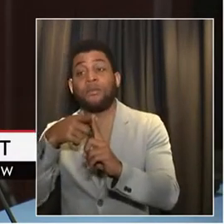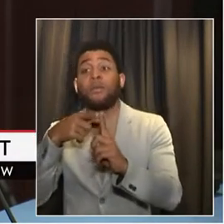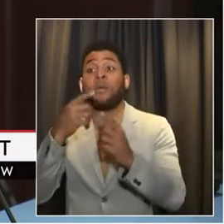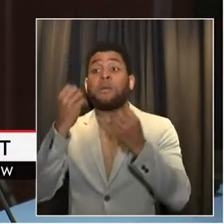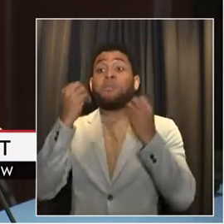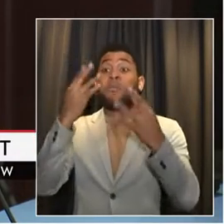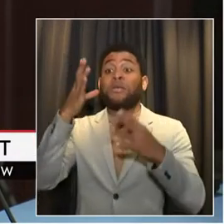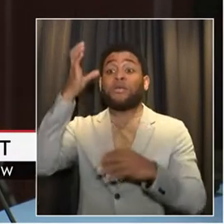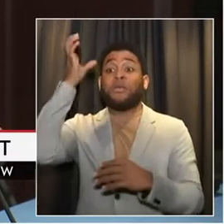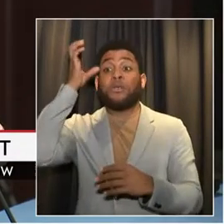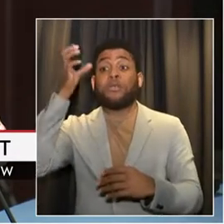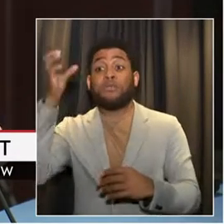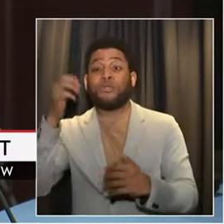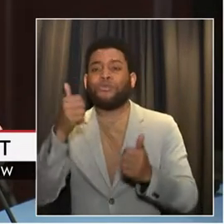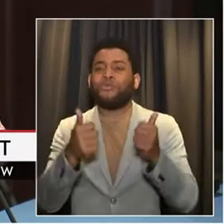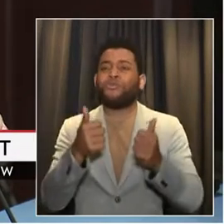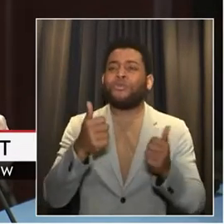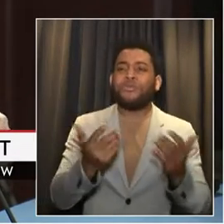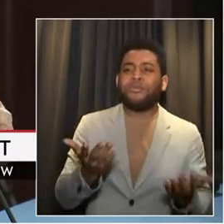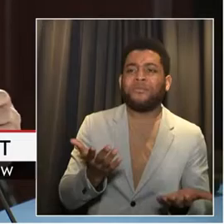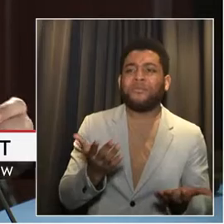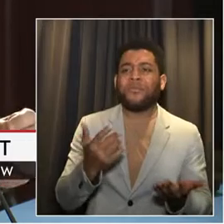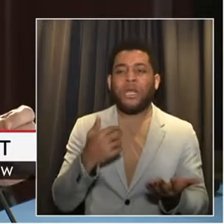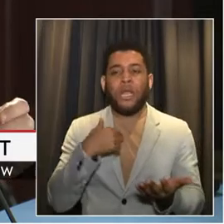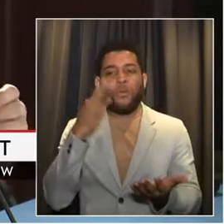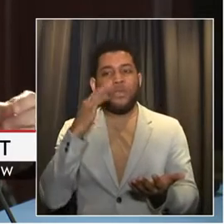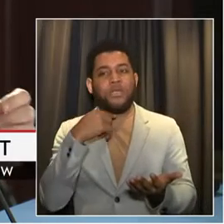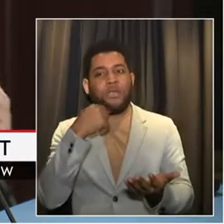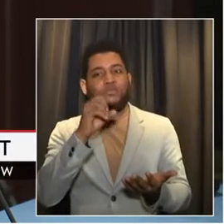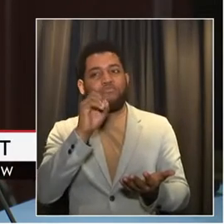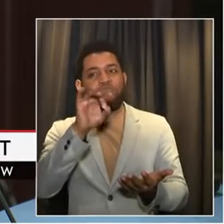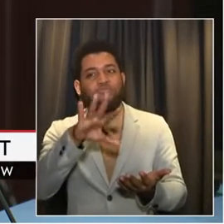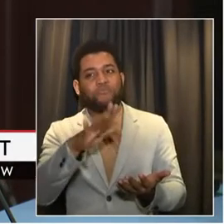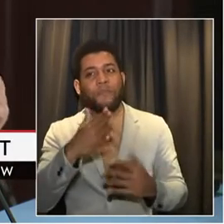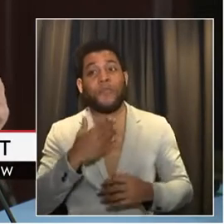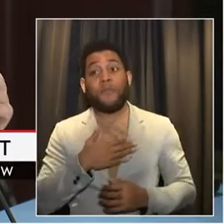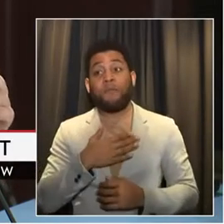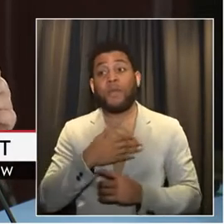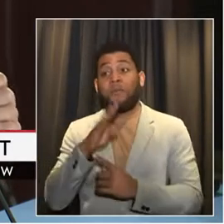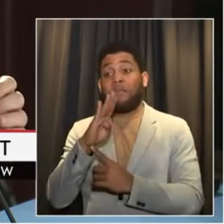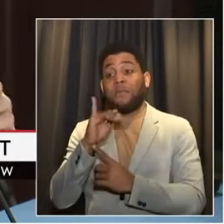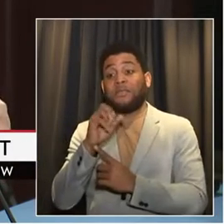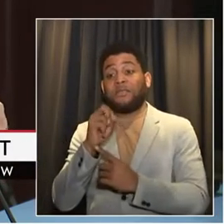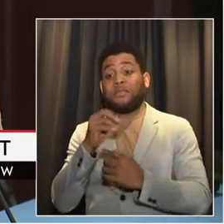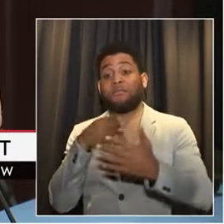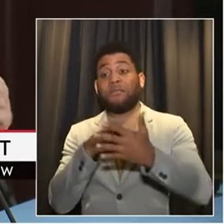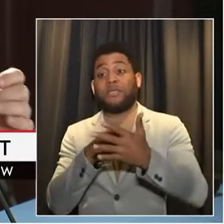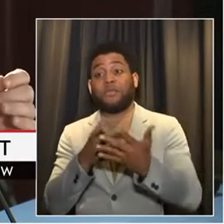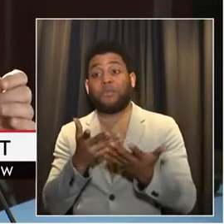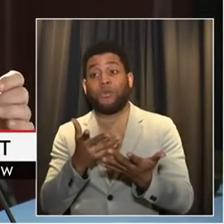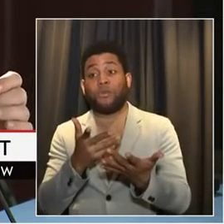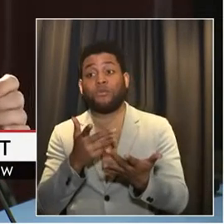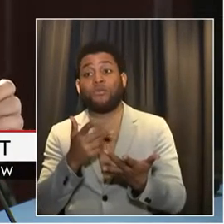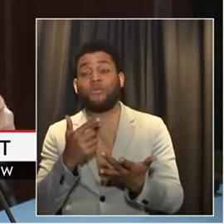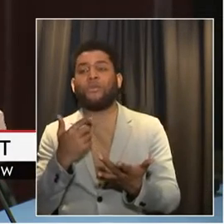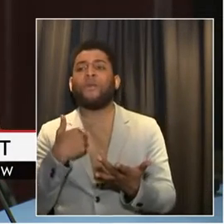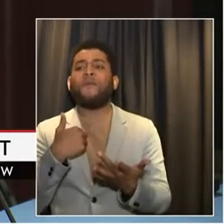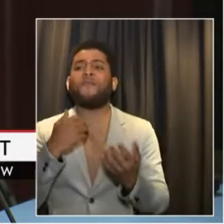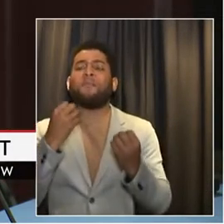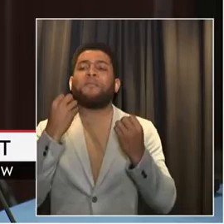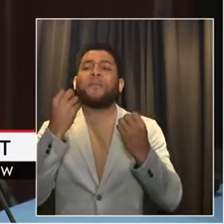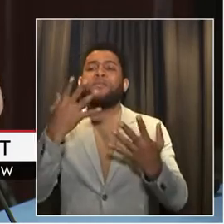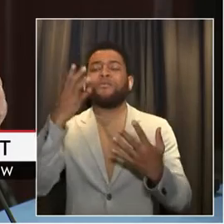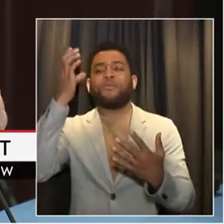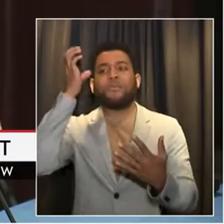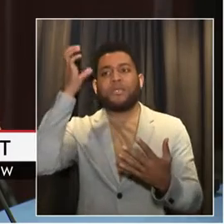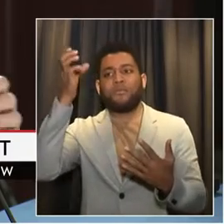advance, my bias is it's really important that it be concepts, because I think at the end of 2024, I think